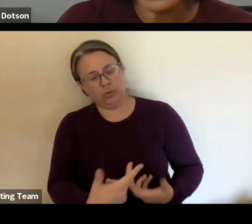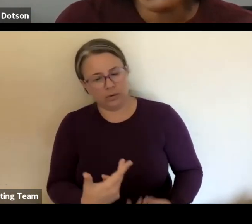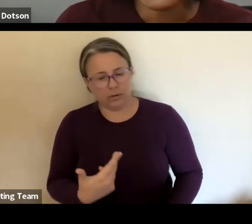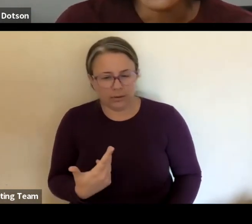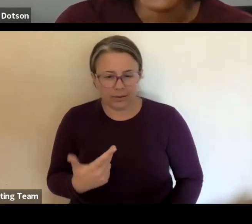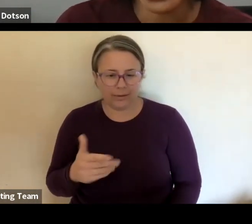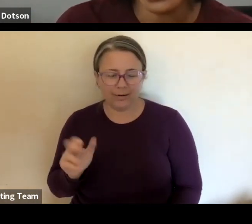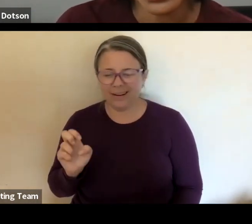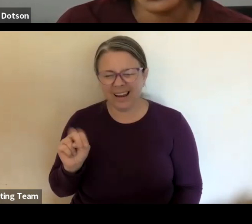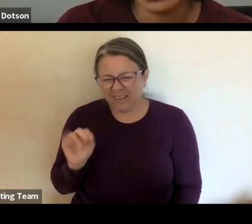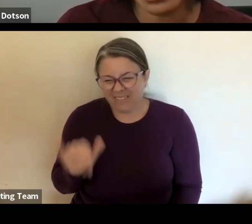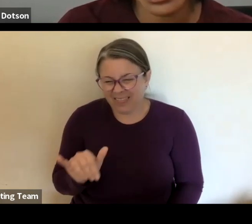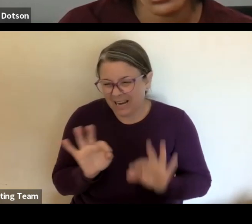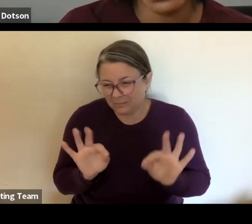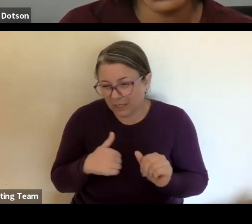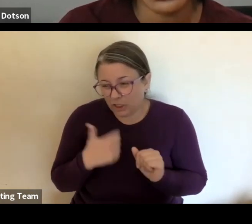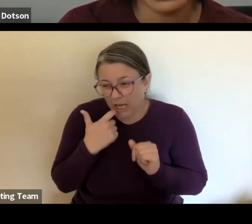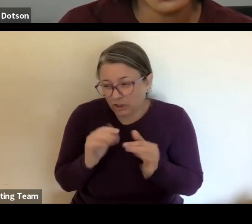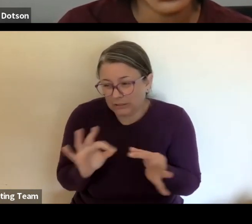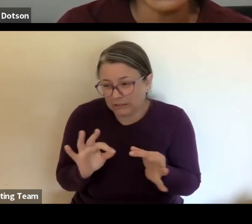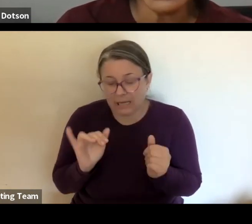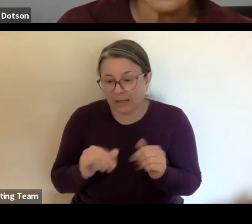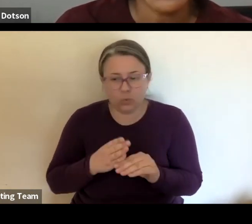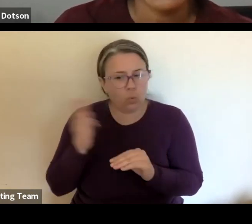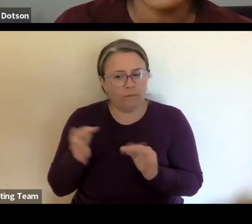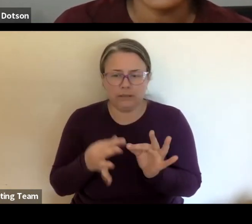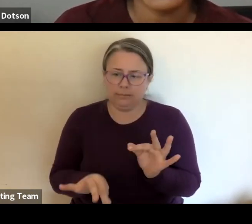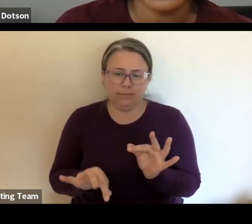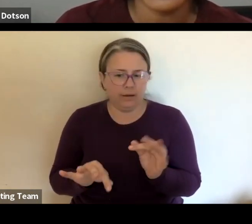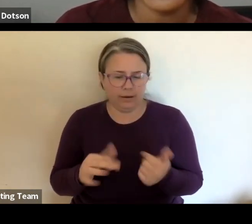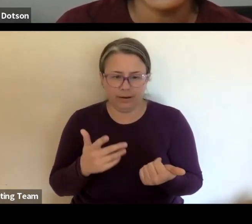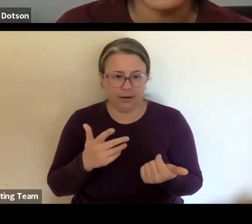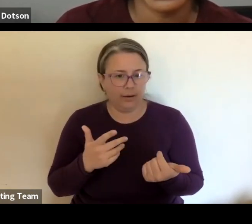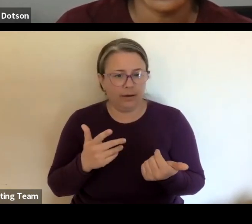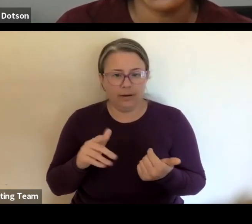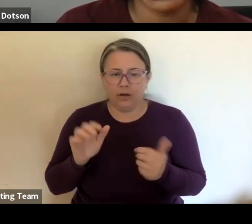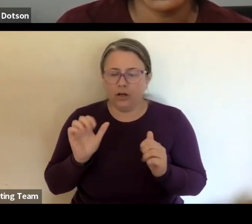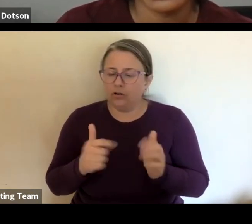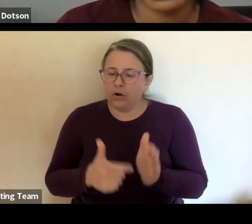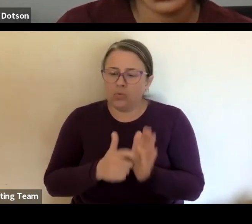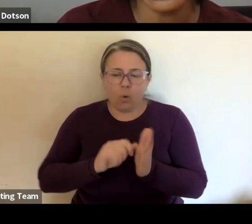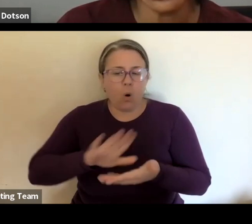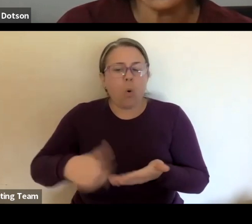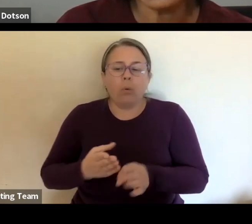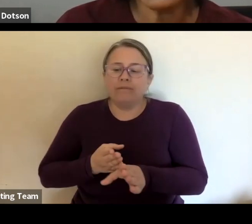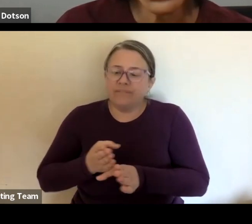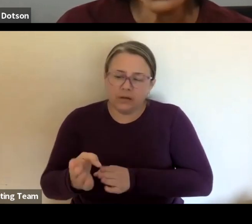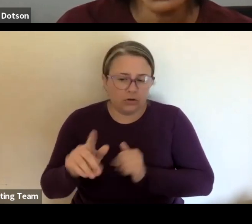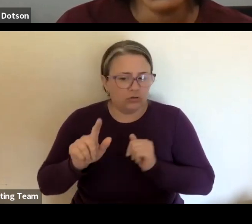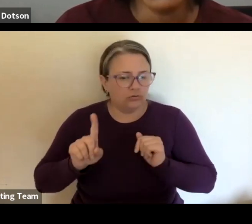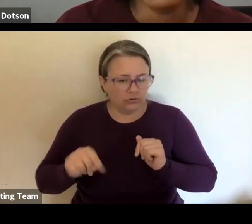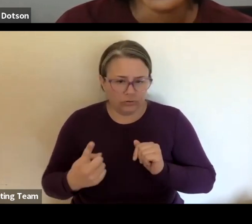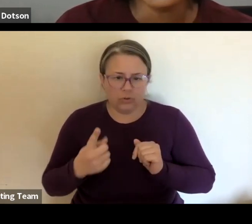a field in and of itself to understand this, but I think we can draw on the people who've done this for years and learn how to engage